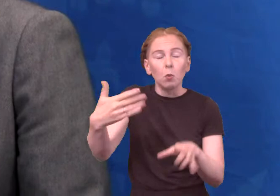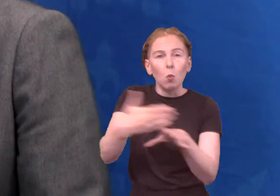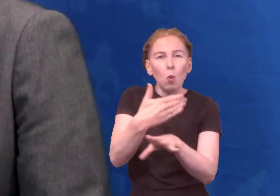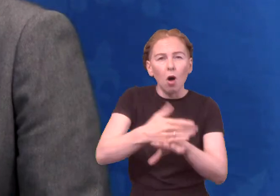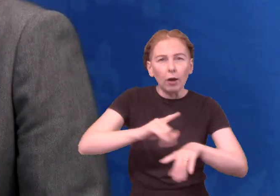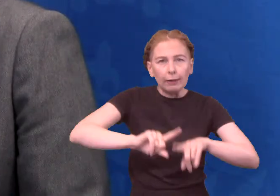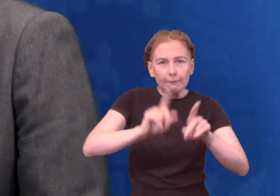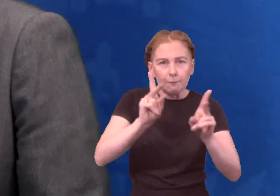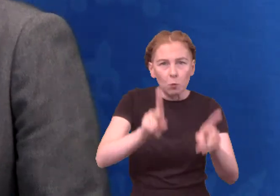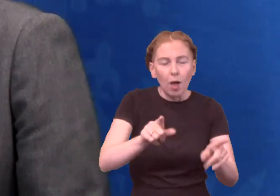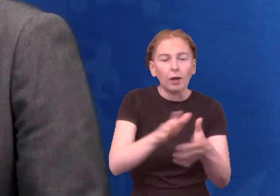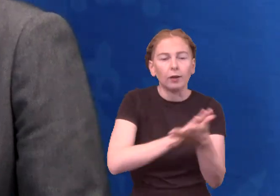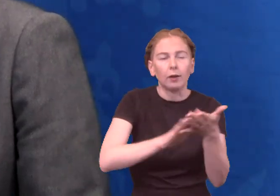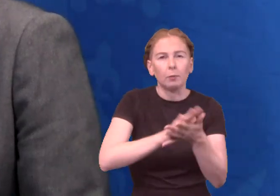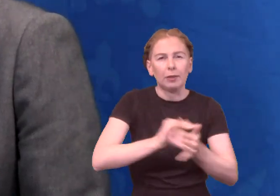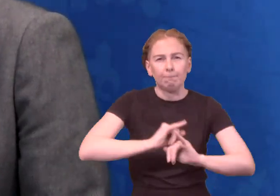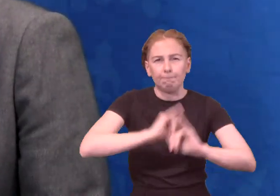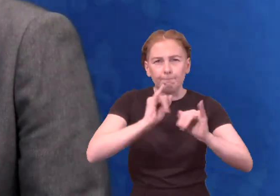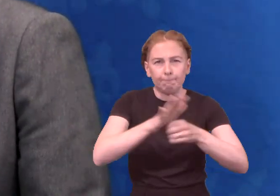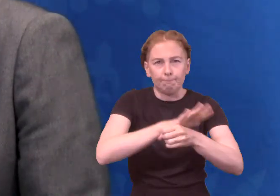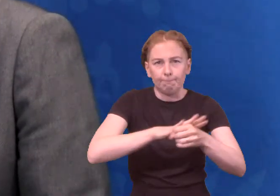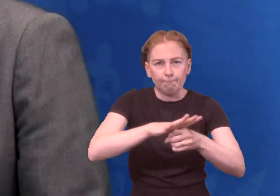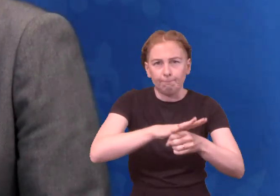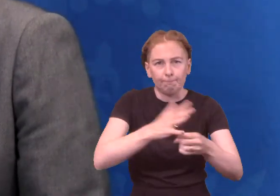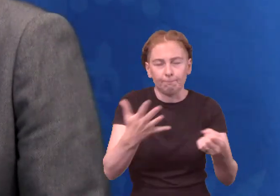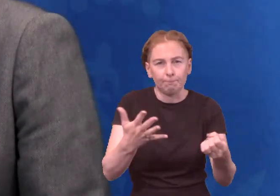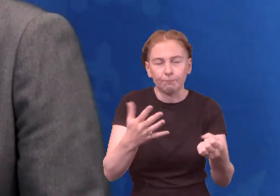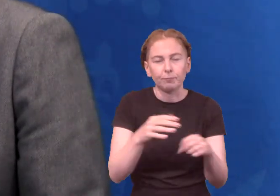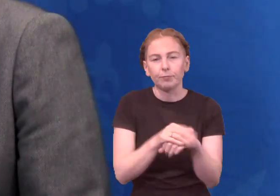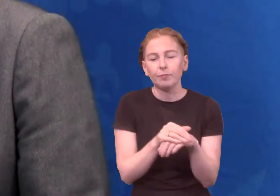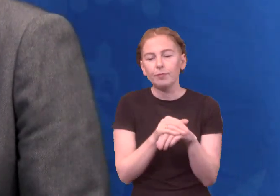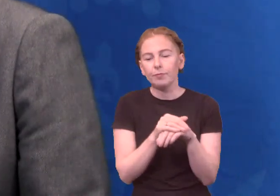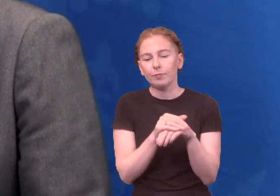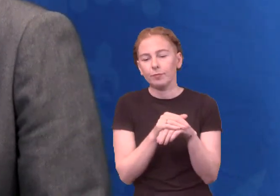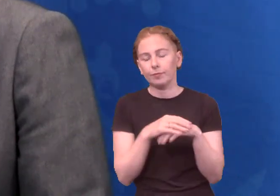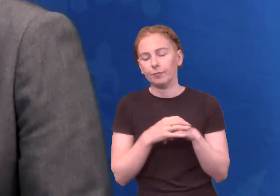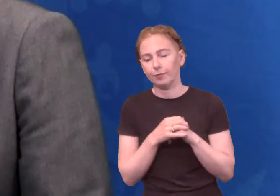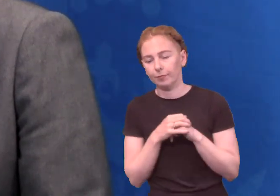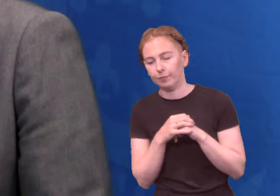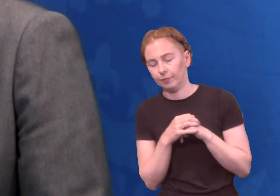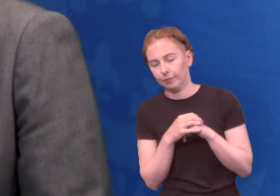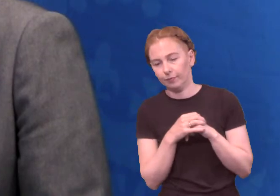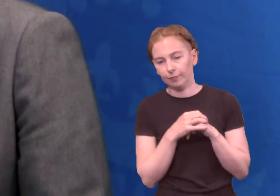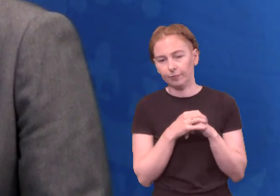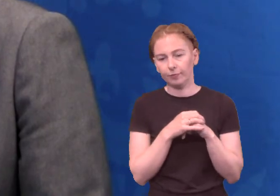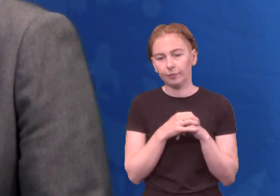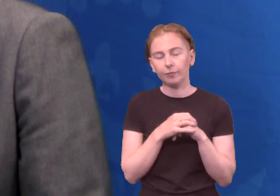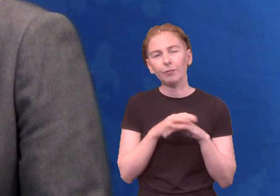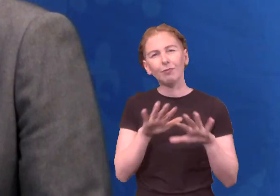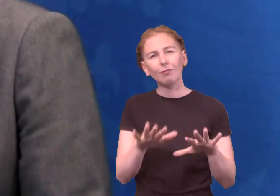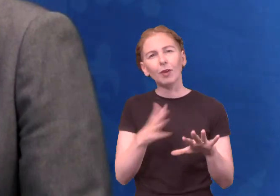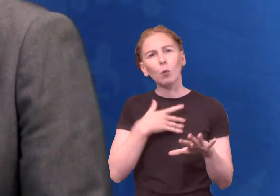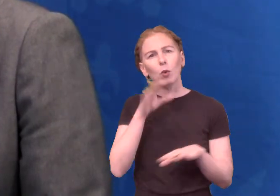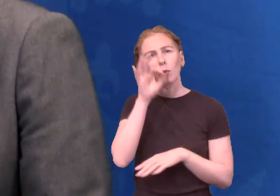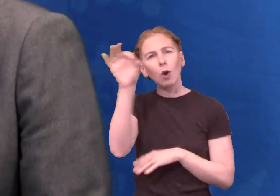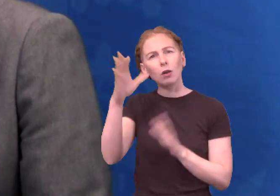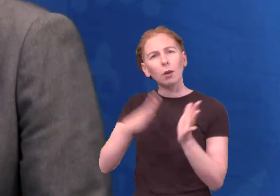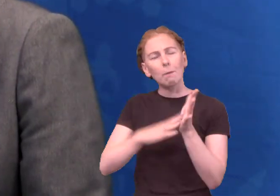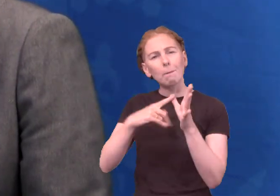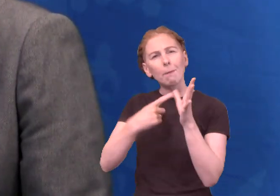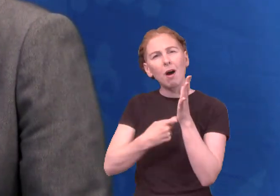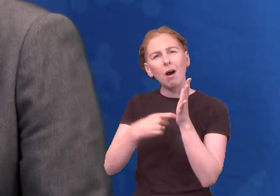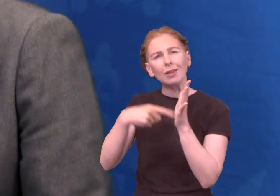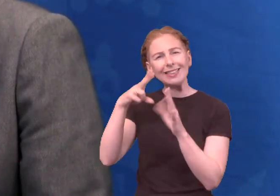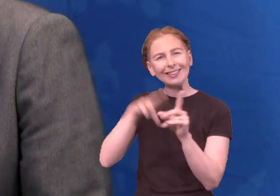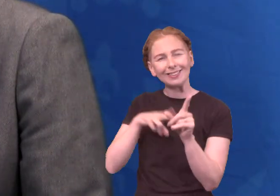So hopefully that's helpful in relation to those questions. I'd just like to ask Martin now to talk a